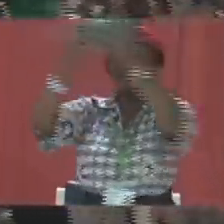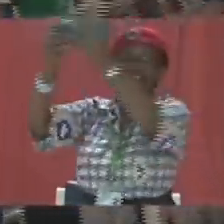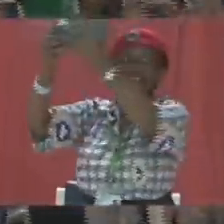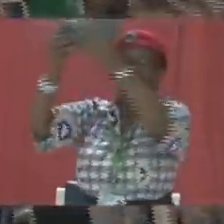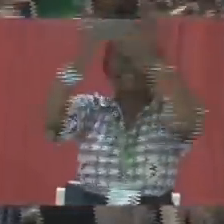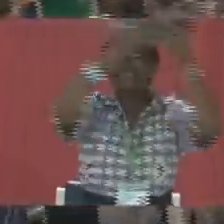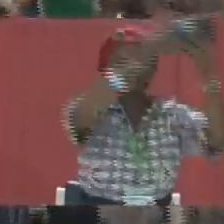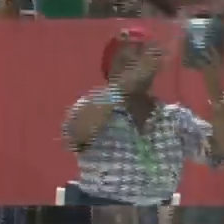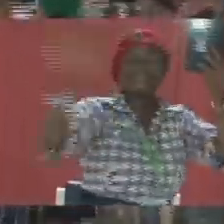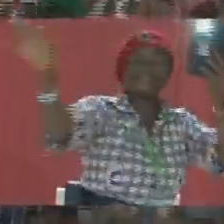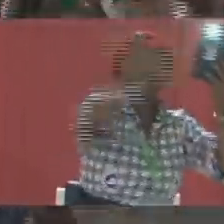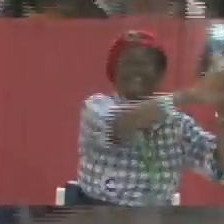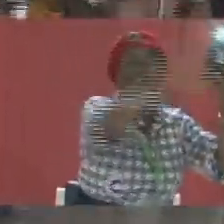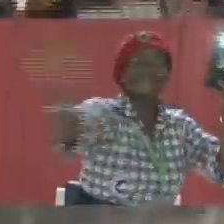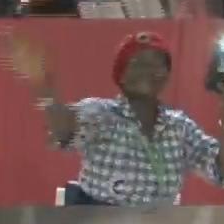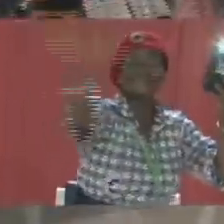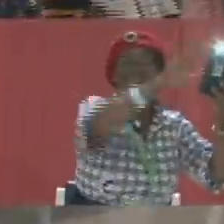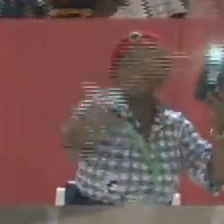Wave your